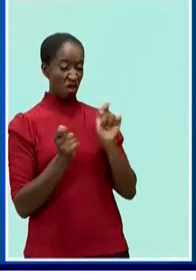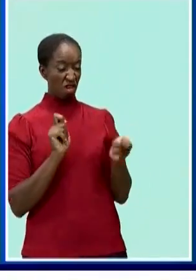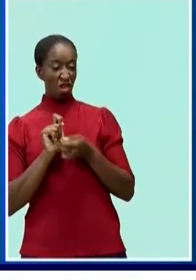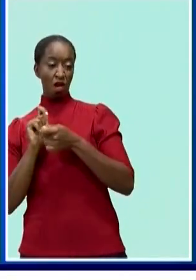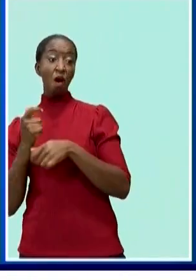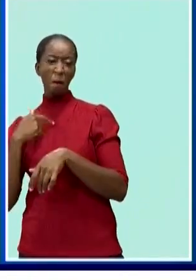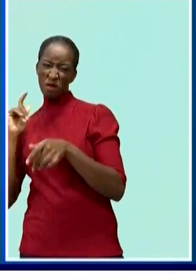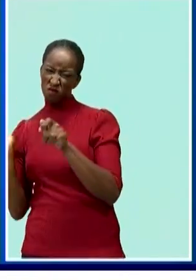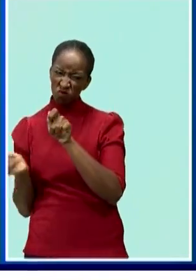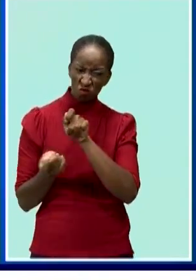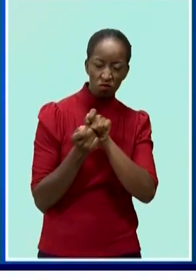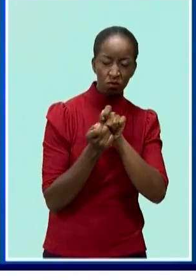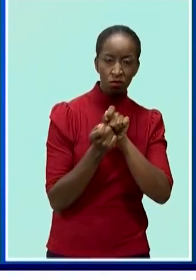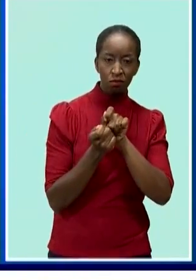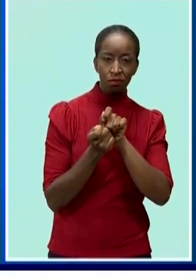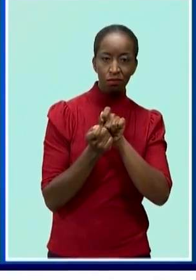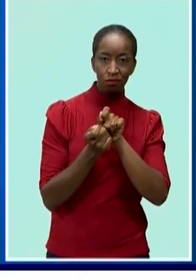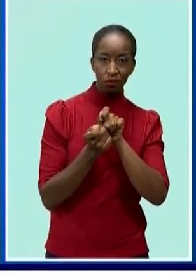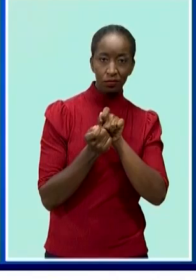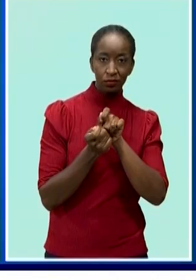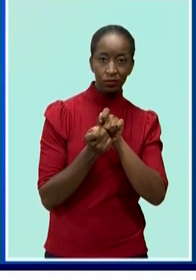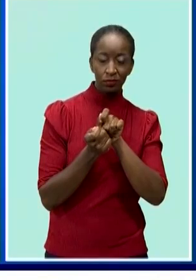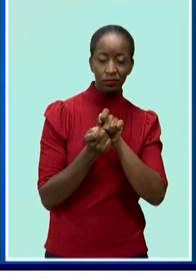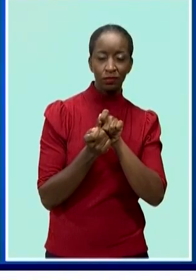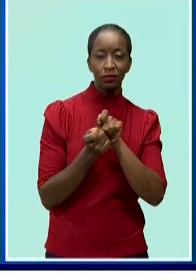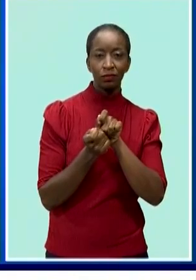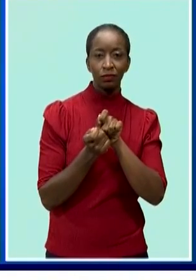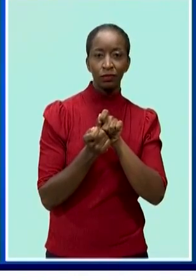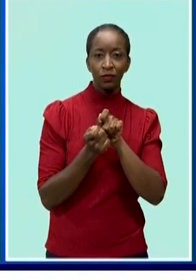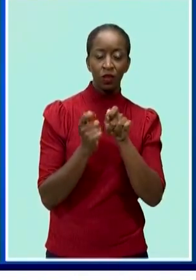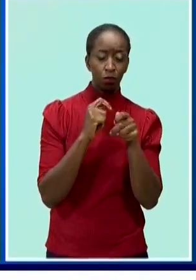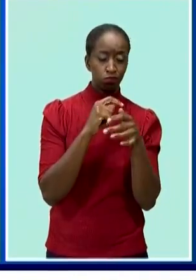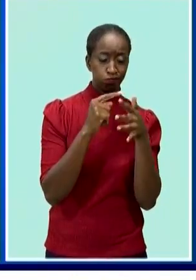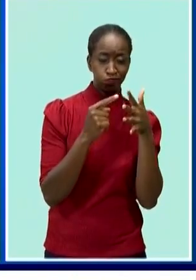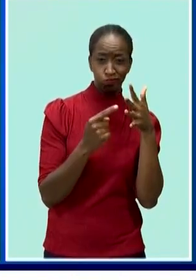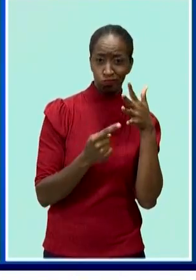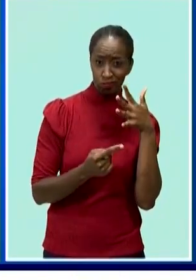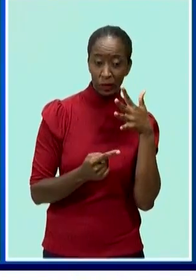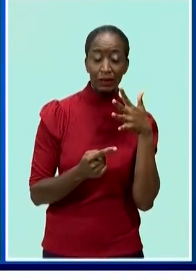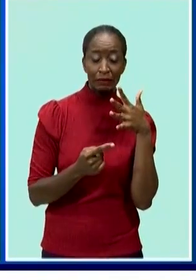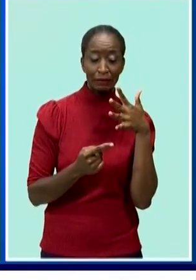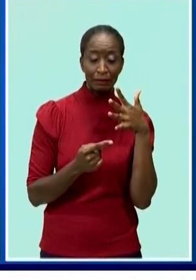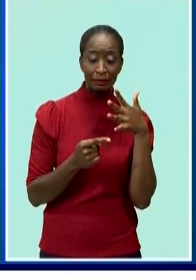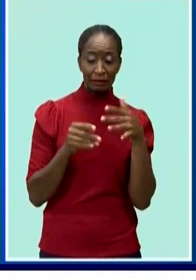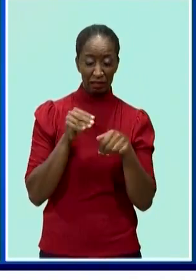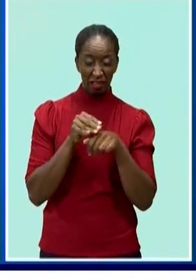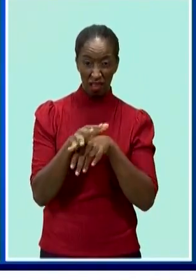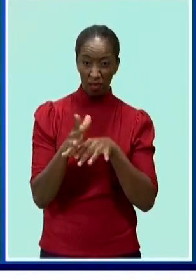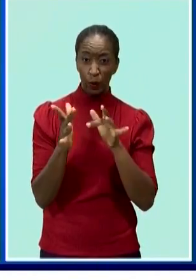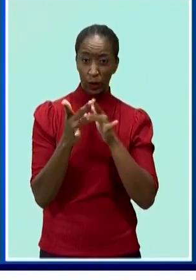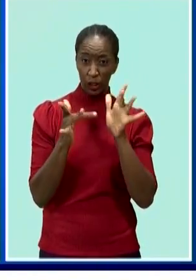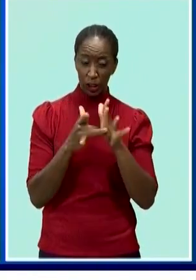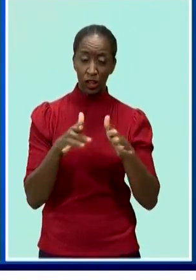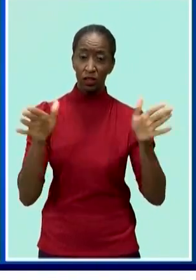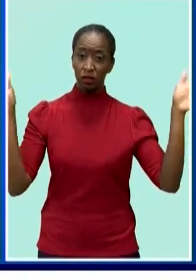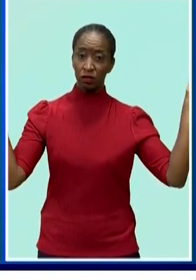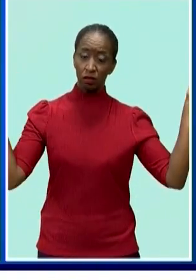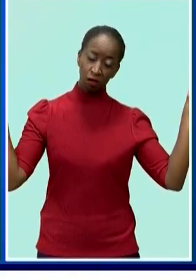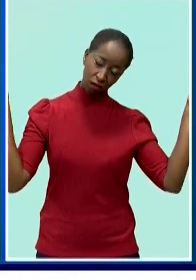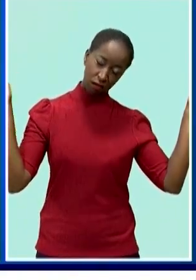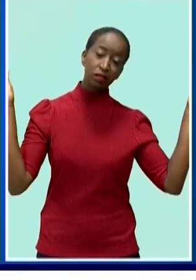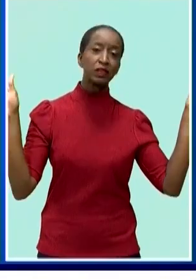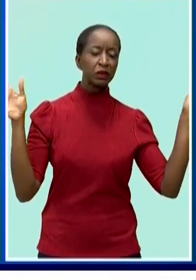with all the things that carry Jesus to the cross. We're still, as a people,